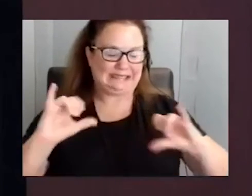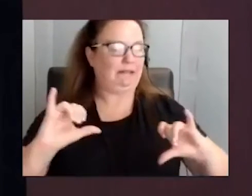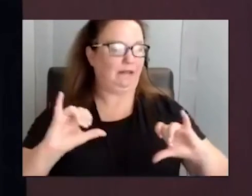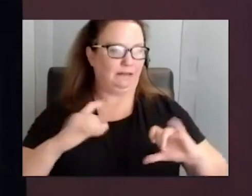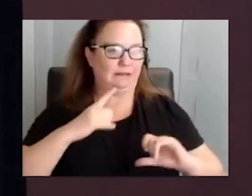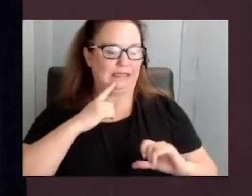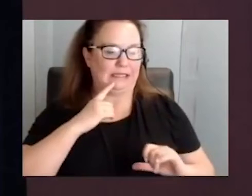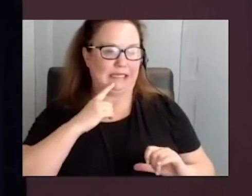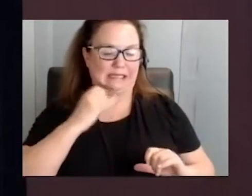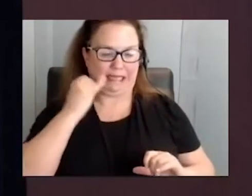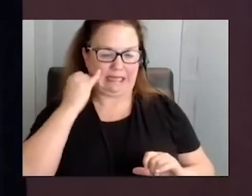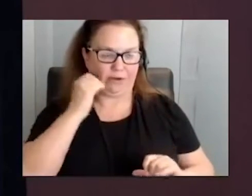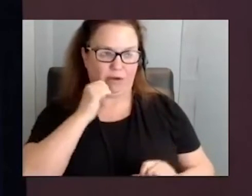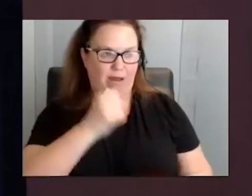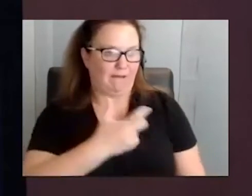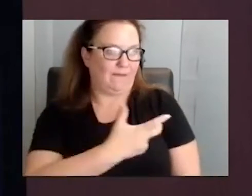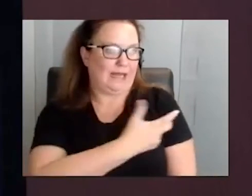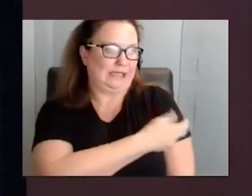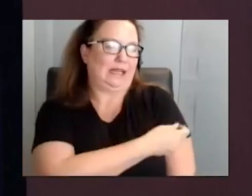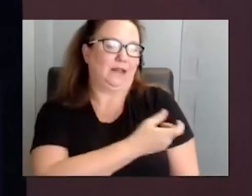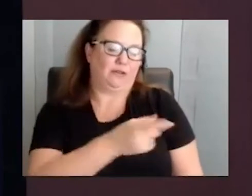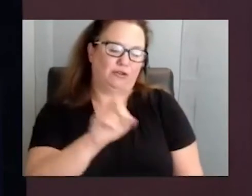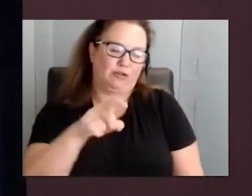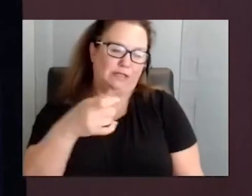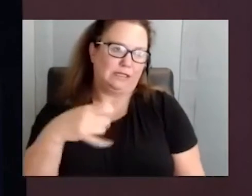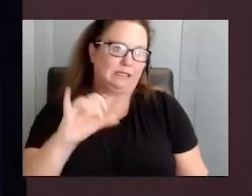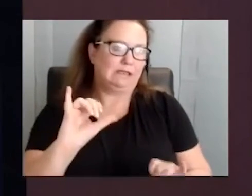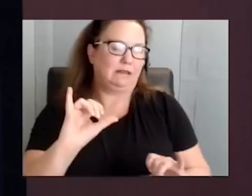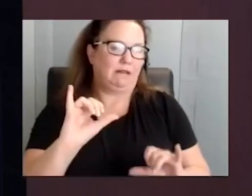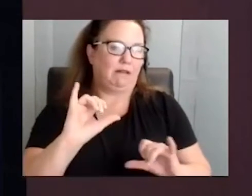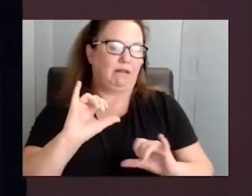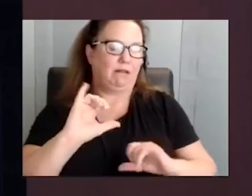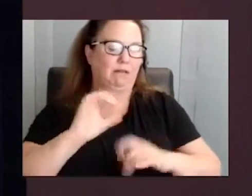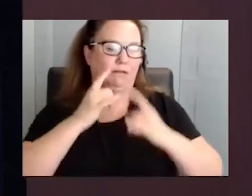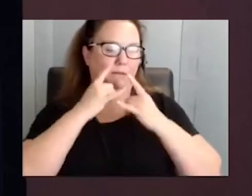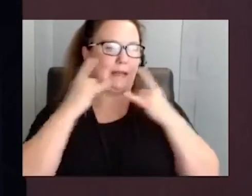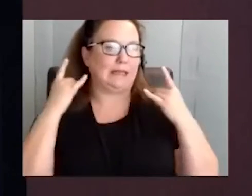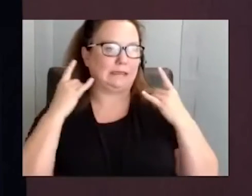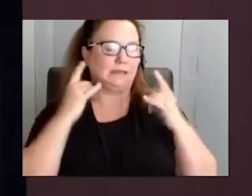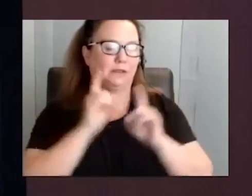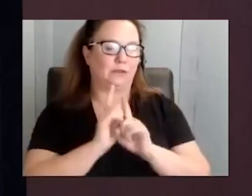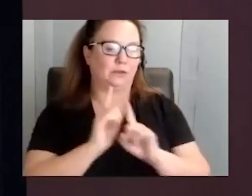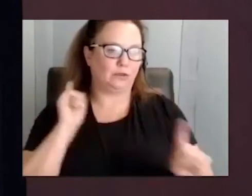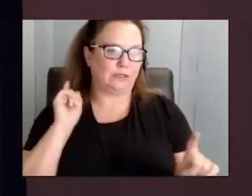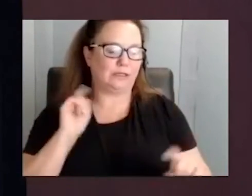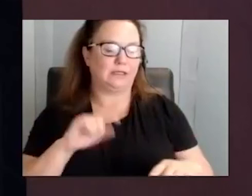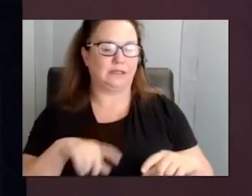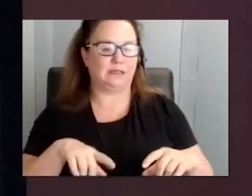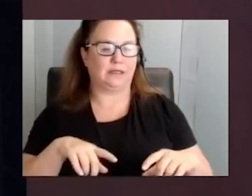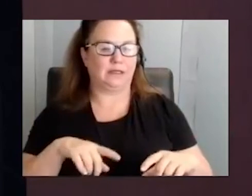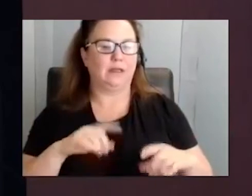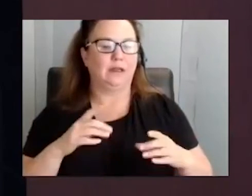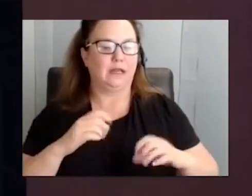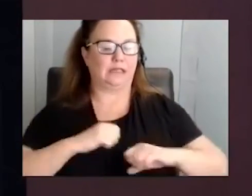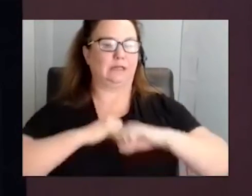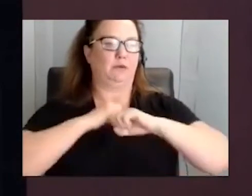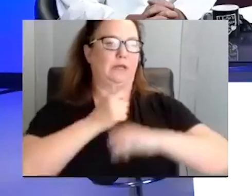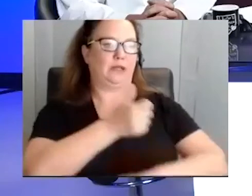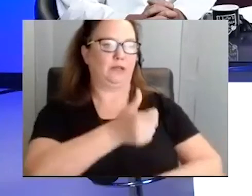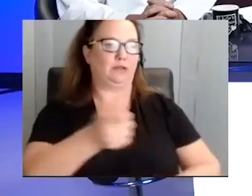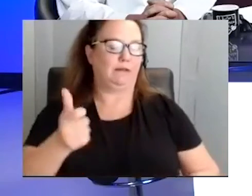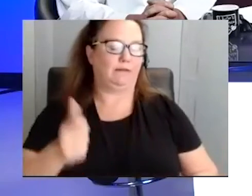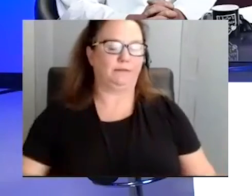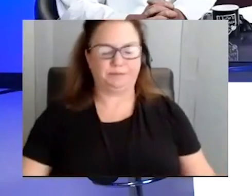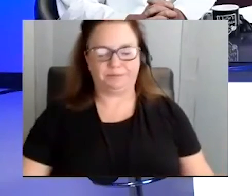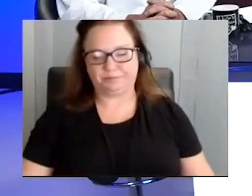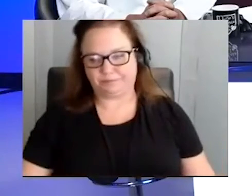you're not vaccinated, you should still be implementing masking, social distancing as a way to protect yourself and others. Yeah, and I